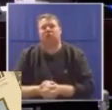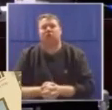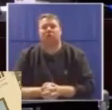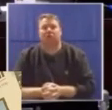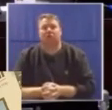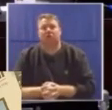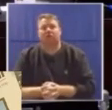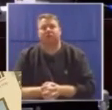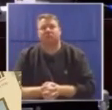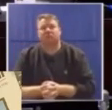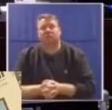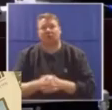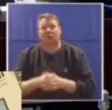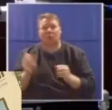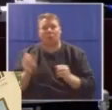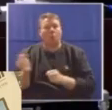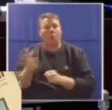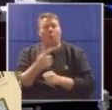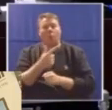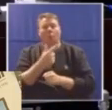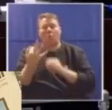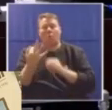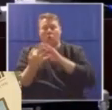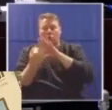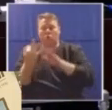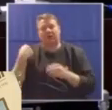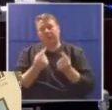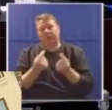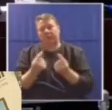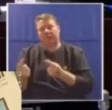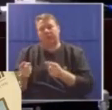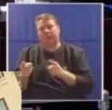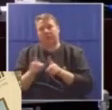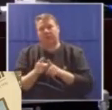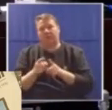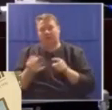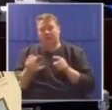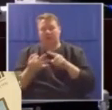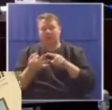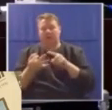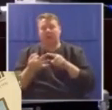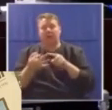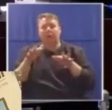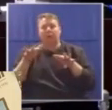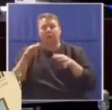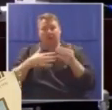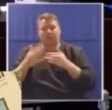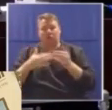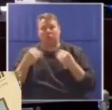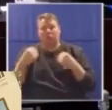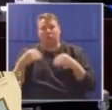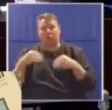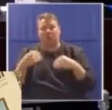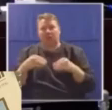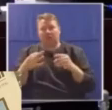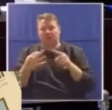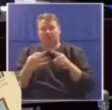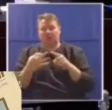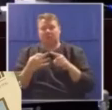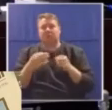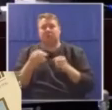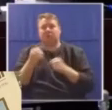what all these three ministers are doing. Ministers of Public Enterprises is dealing with the restructuring of